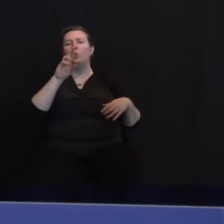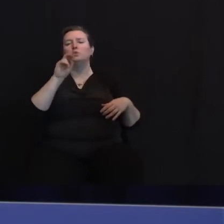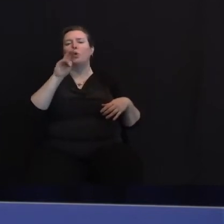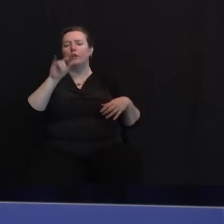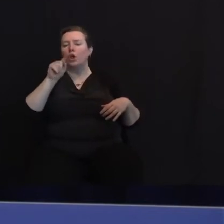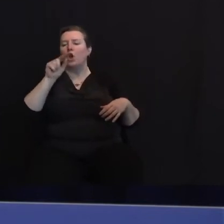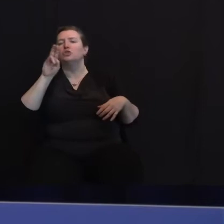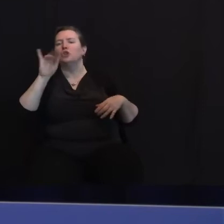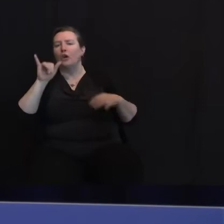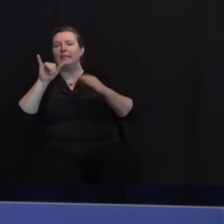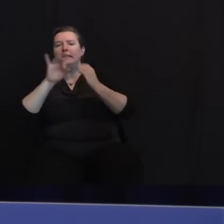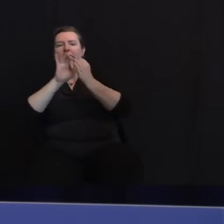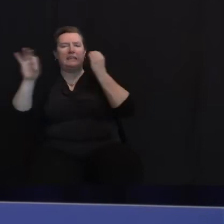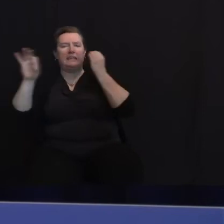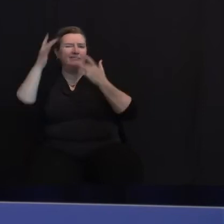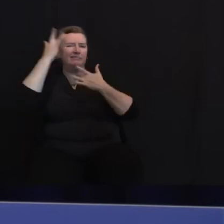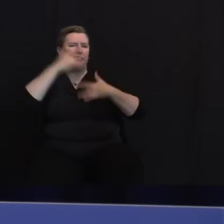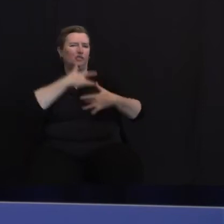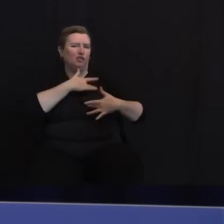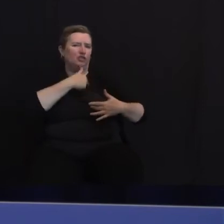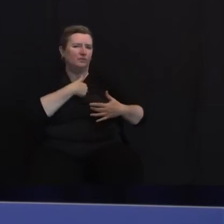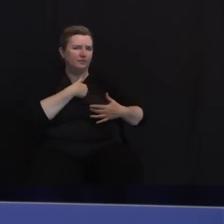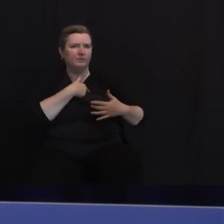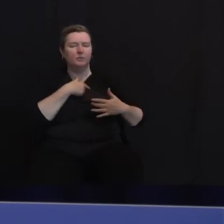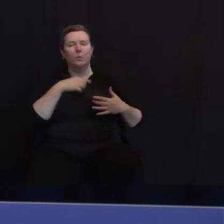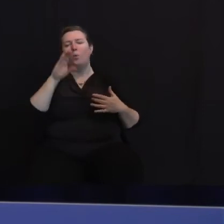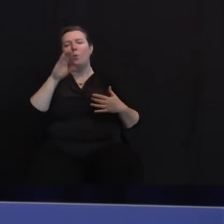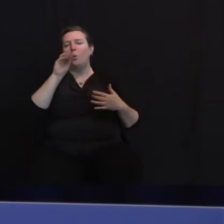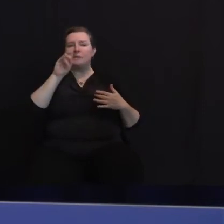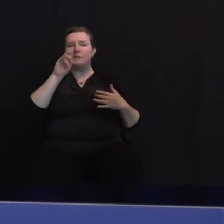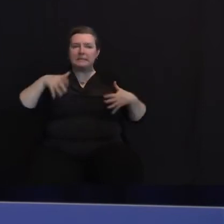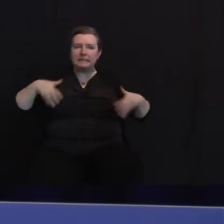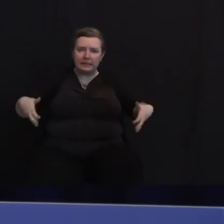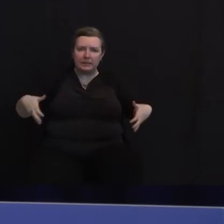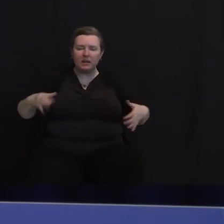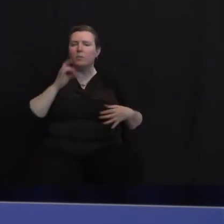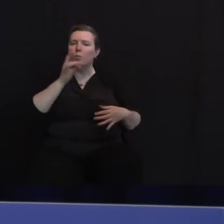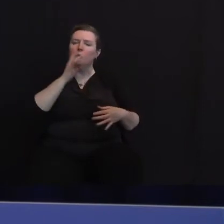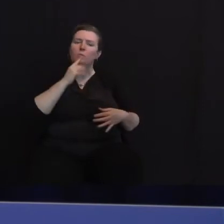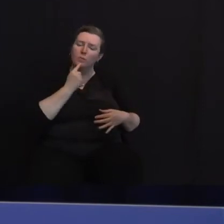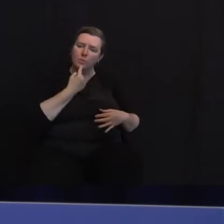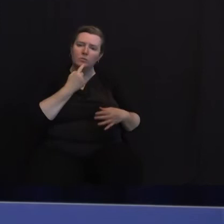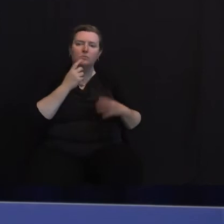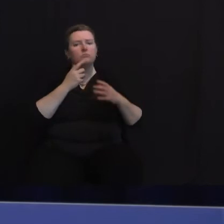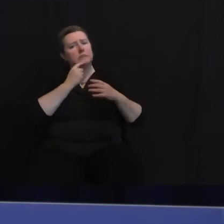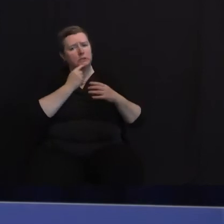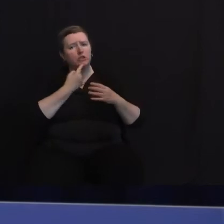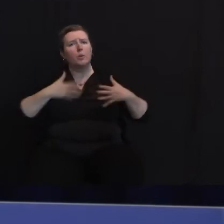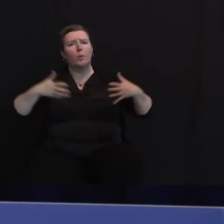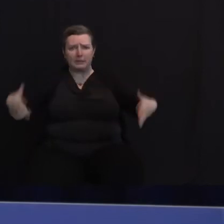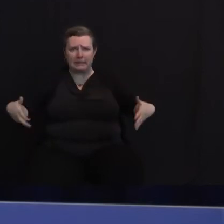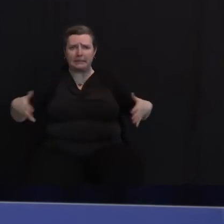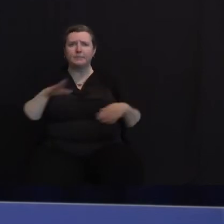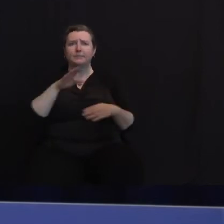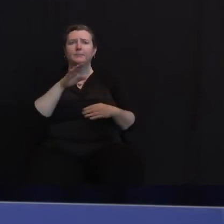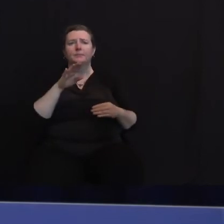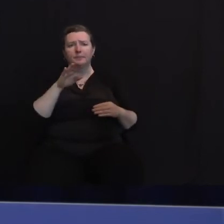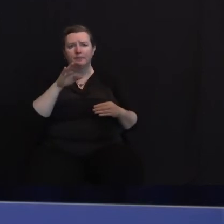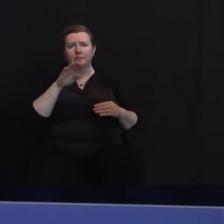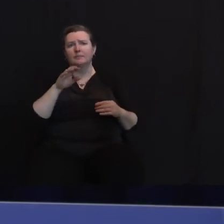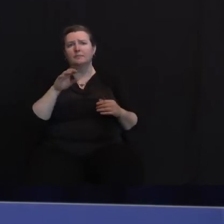cardiomyopathies, obesity and severe obesity, sickle cell disease,